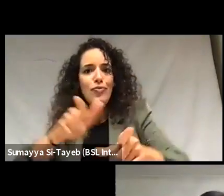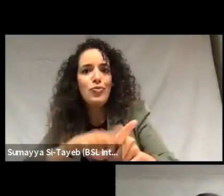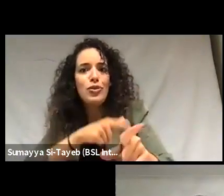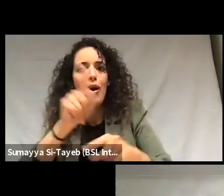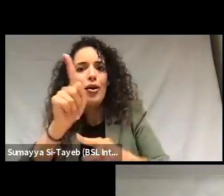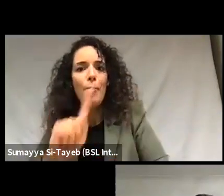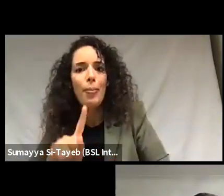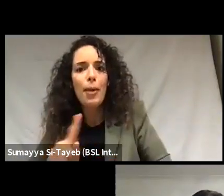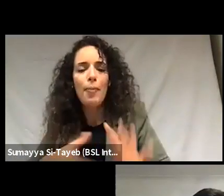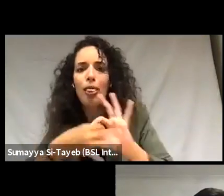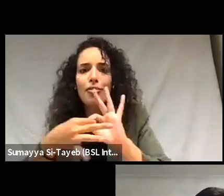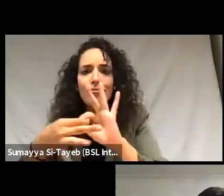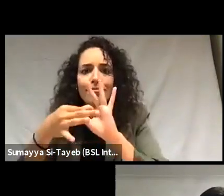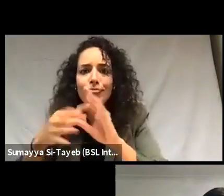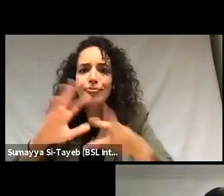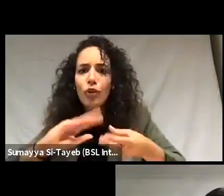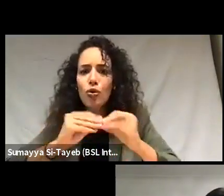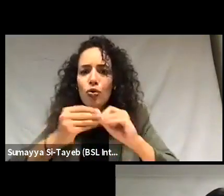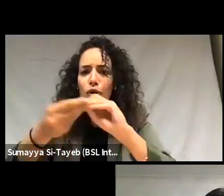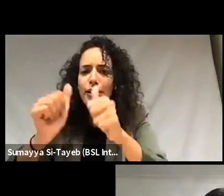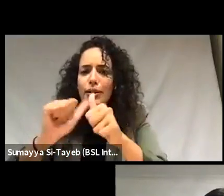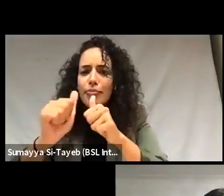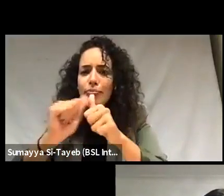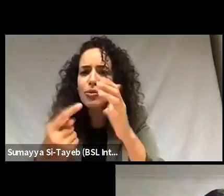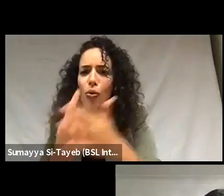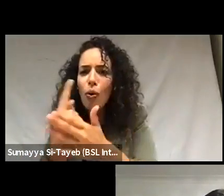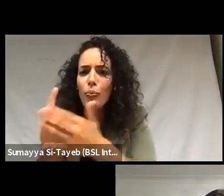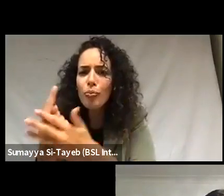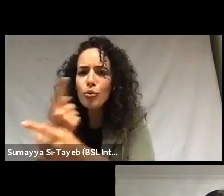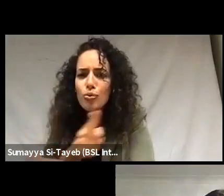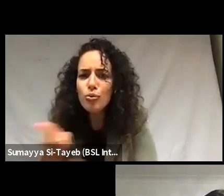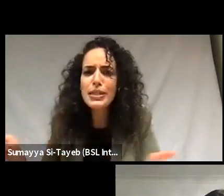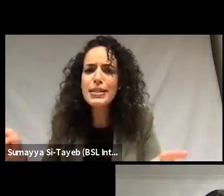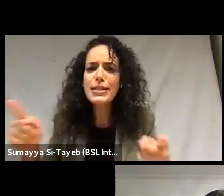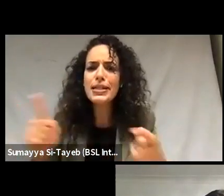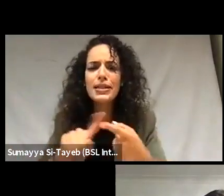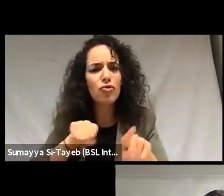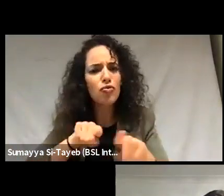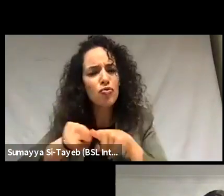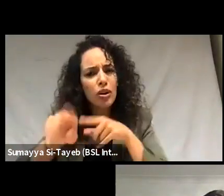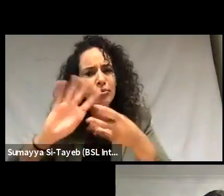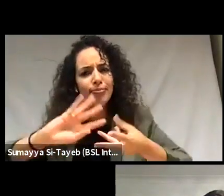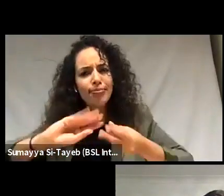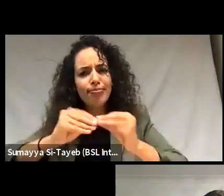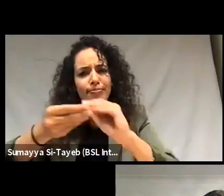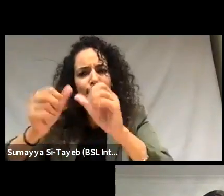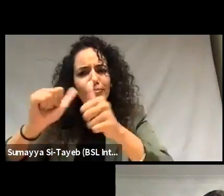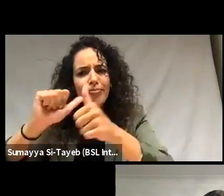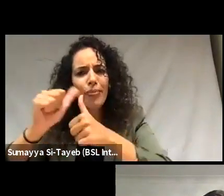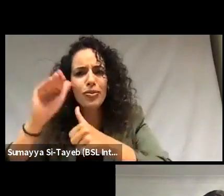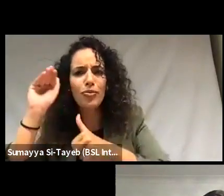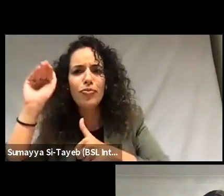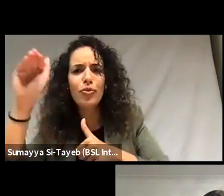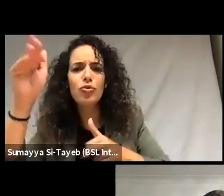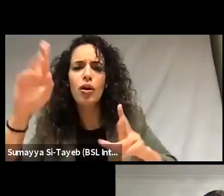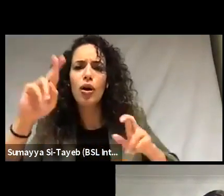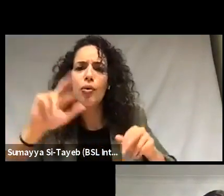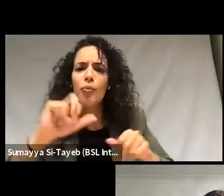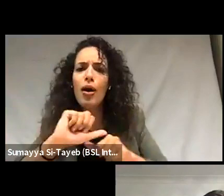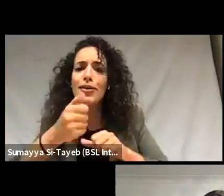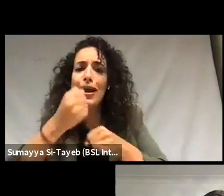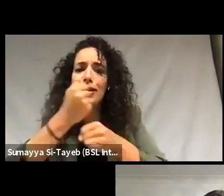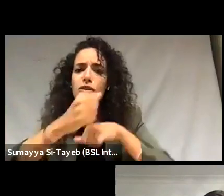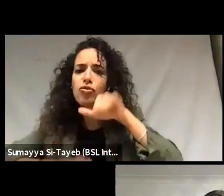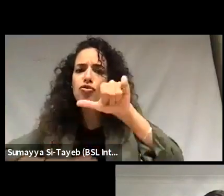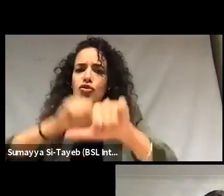build better opportunities for them, trying to build a better future. And we hope that the next generation would